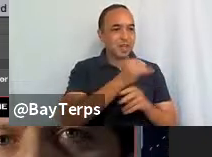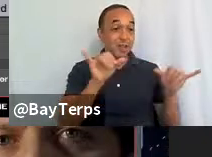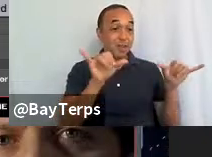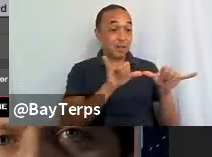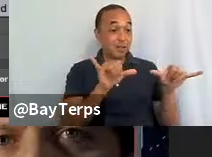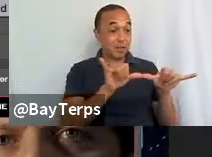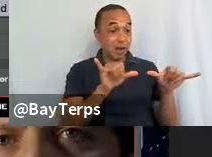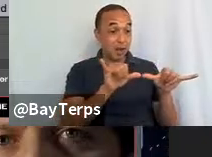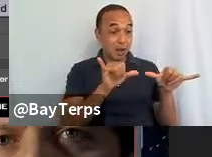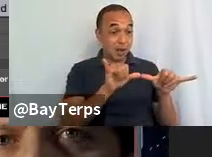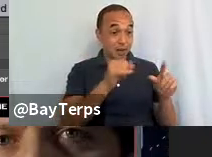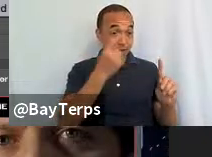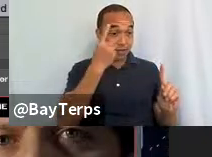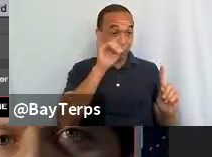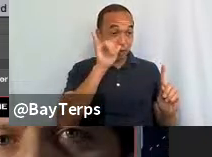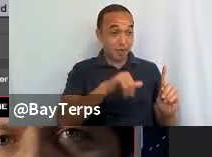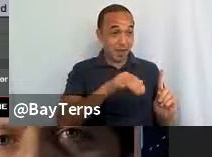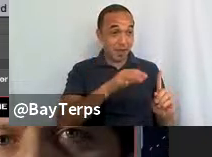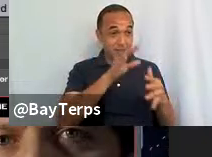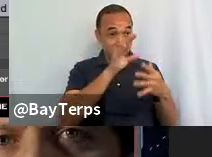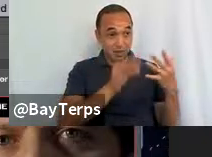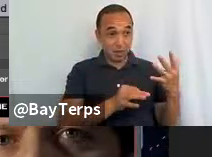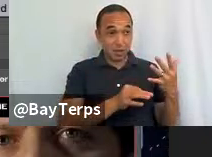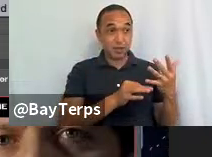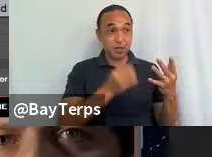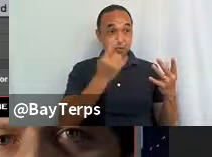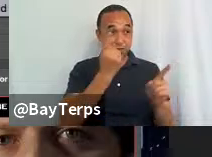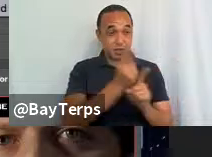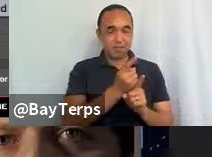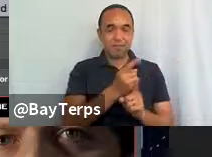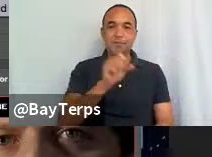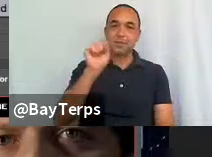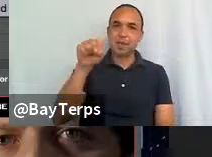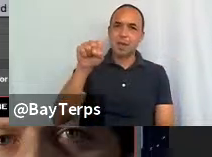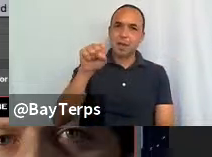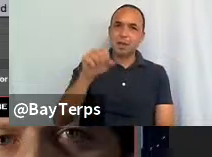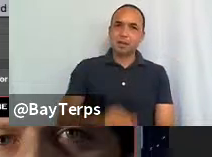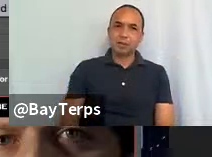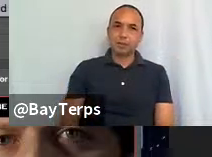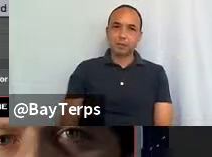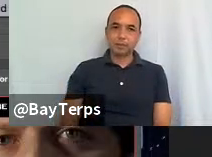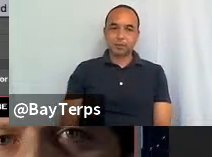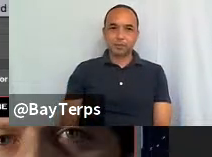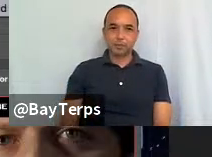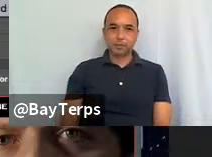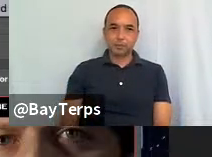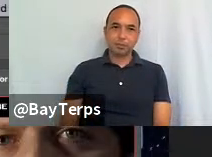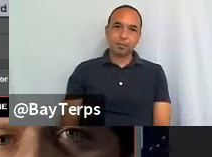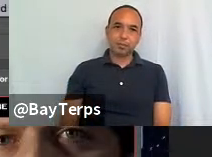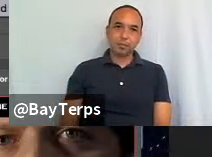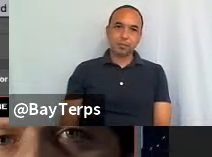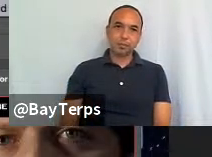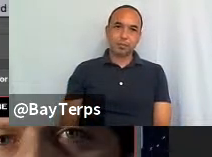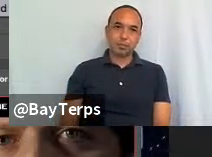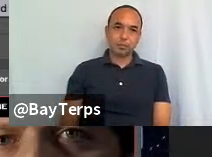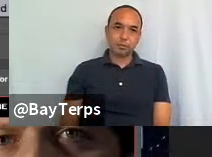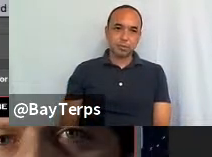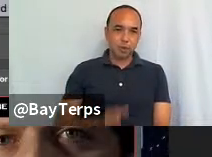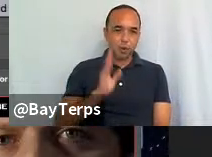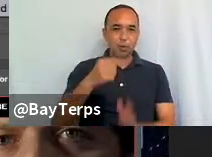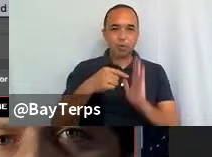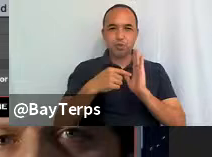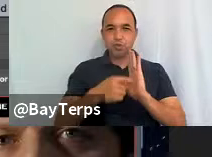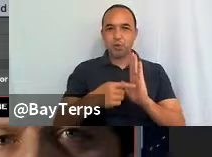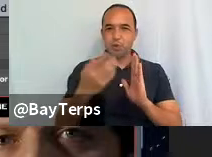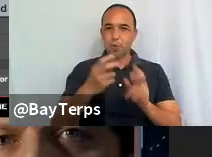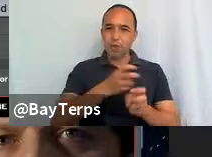the selection that you're taking to clone it, right? Yeah, and let me show you just really quickly what the hardness does, because this